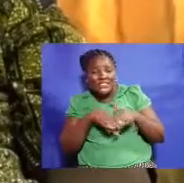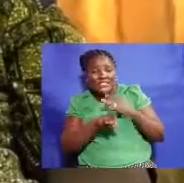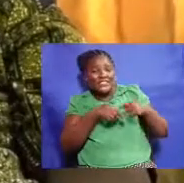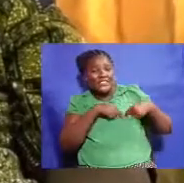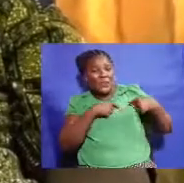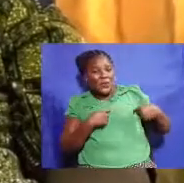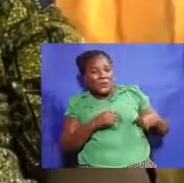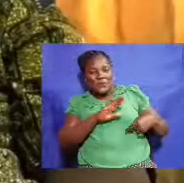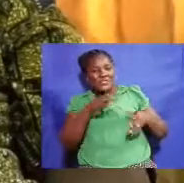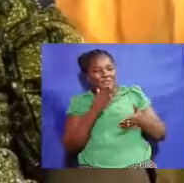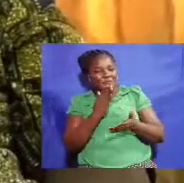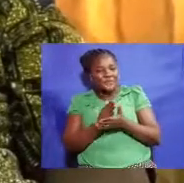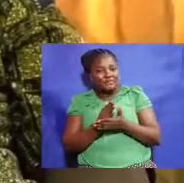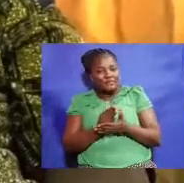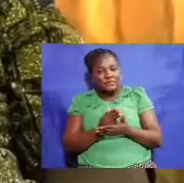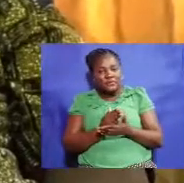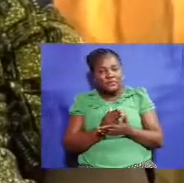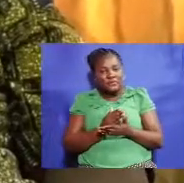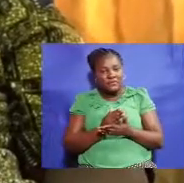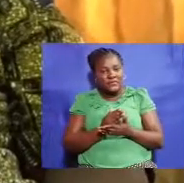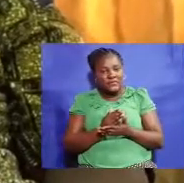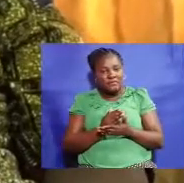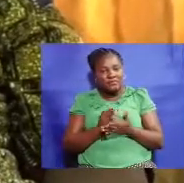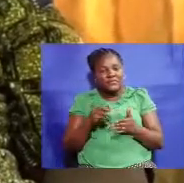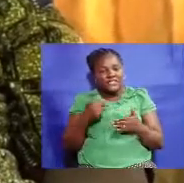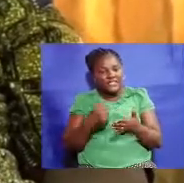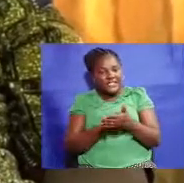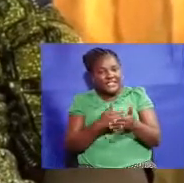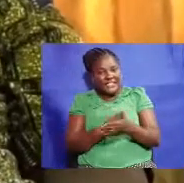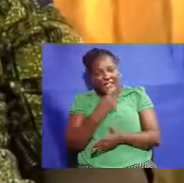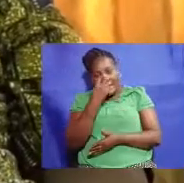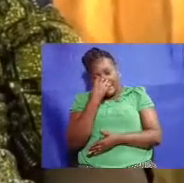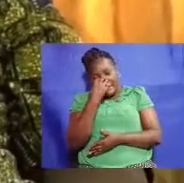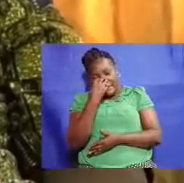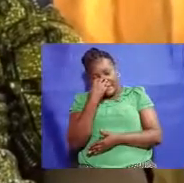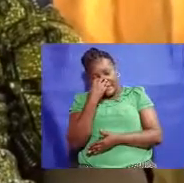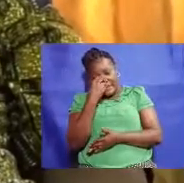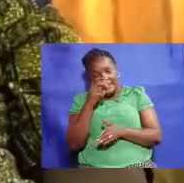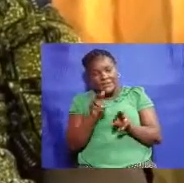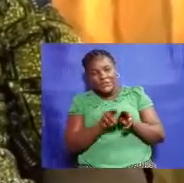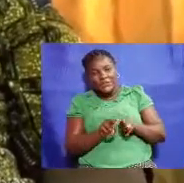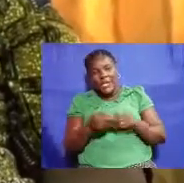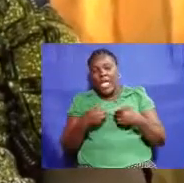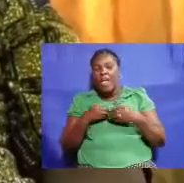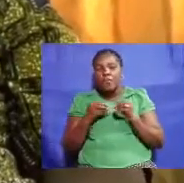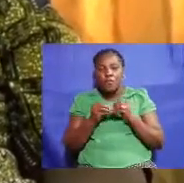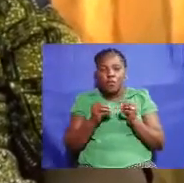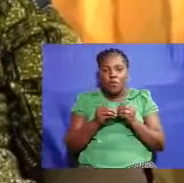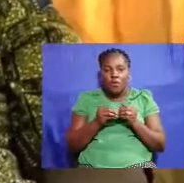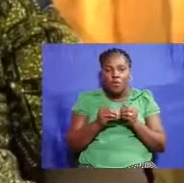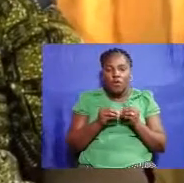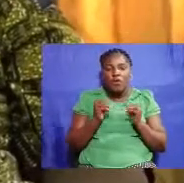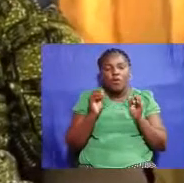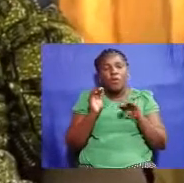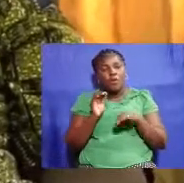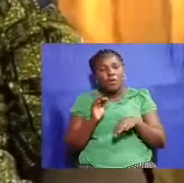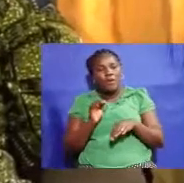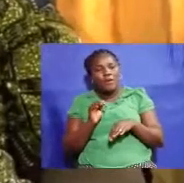Ghana Blind Union has a lot to congratulate H4P for. So I just want to say, on